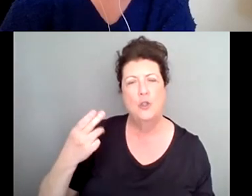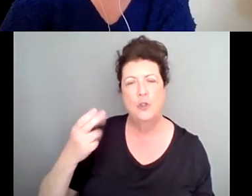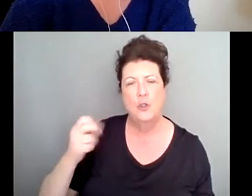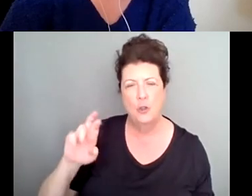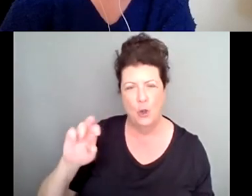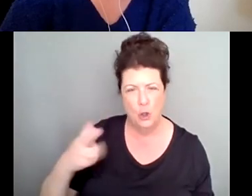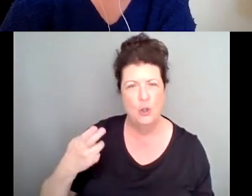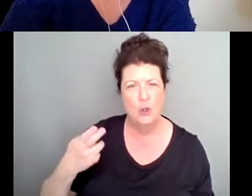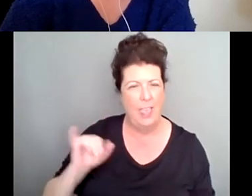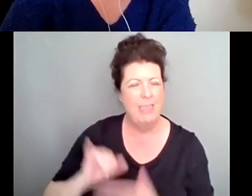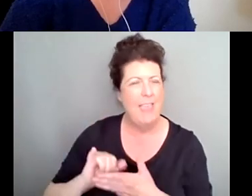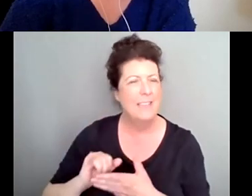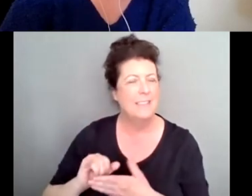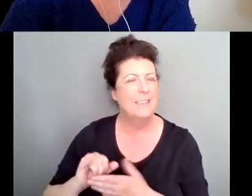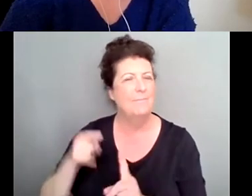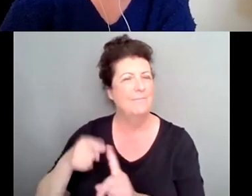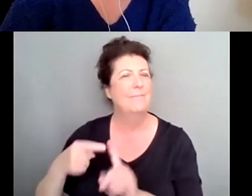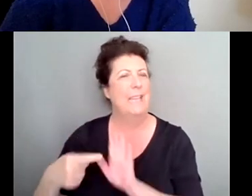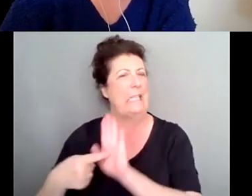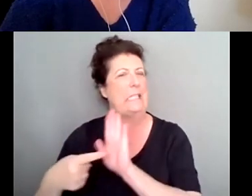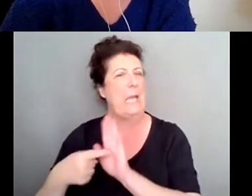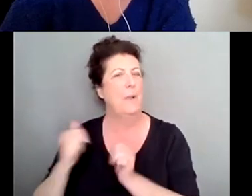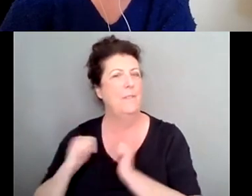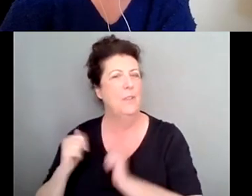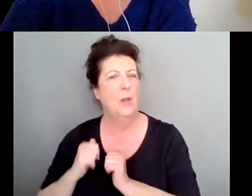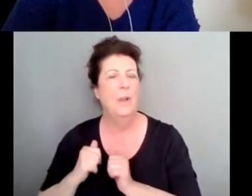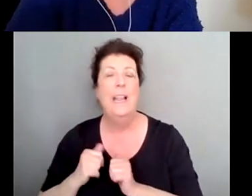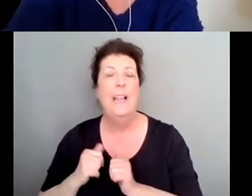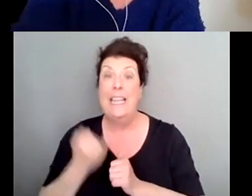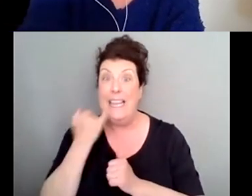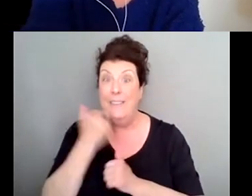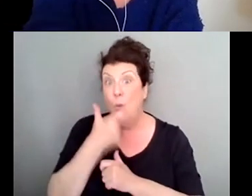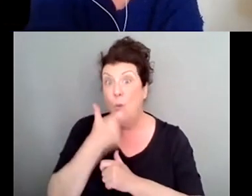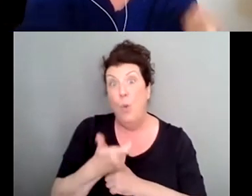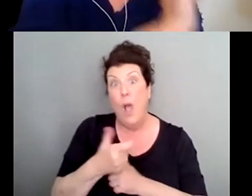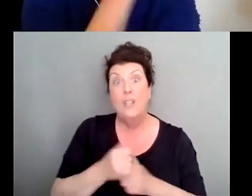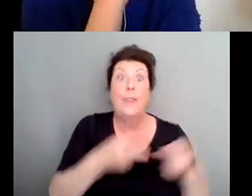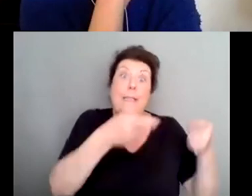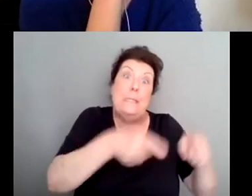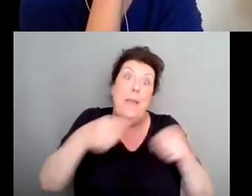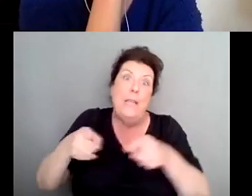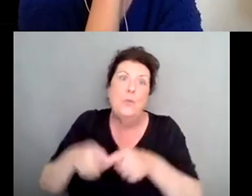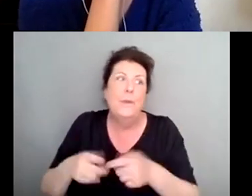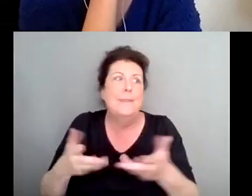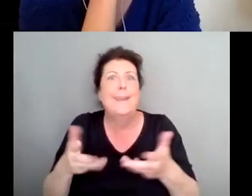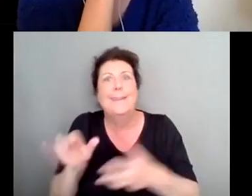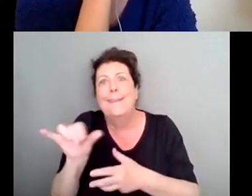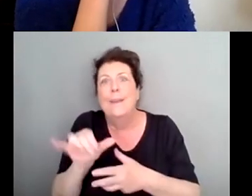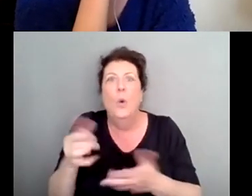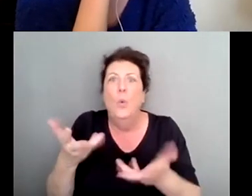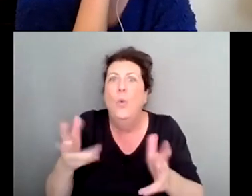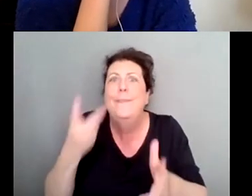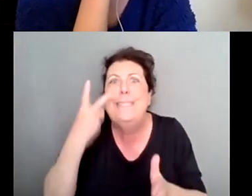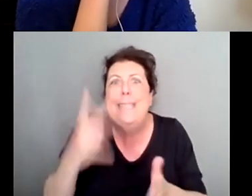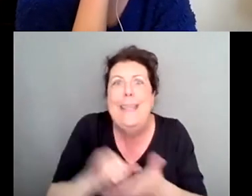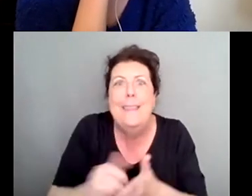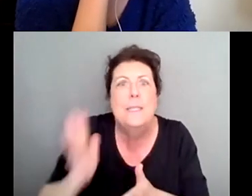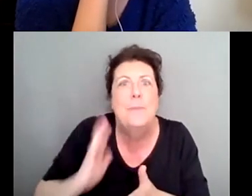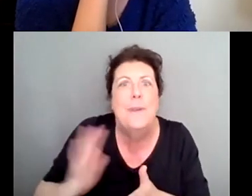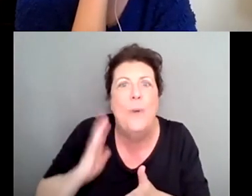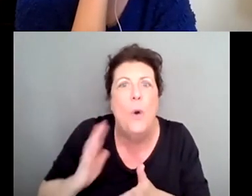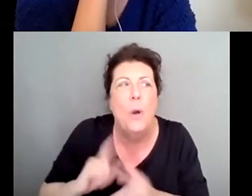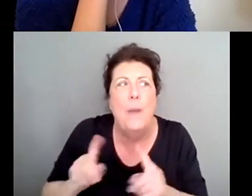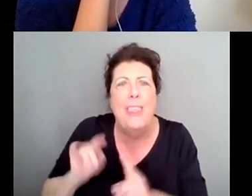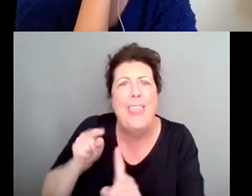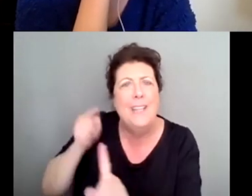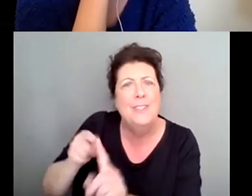on its face, you kind of go, well, we've seen this before boy turns up dead and what's the procedural elements, but it works so much better than all of those others. And